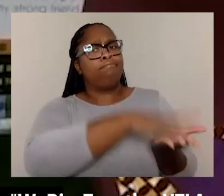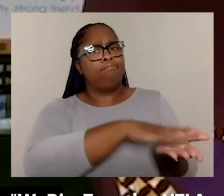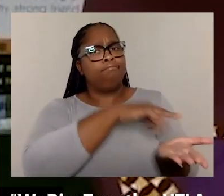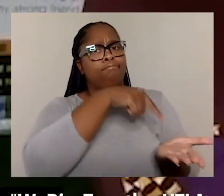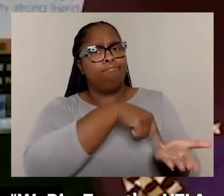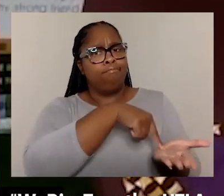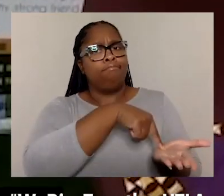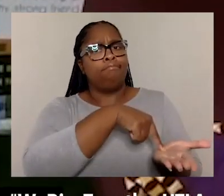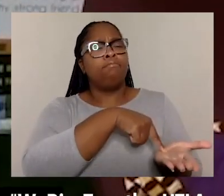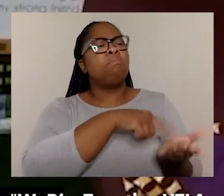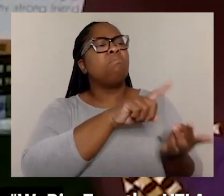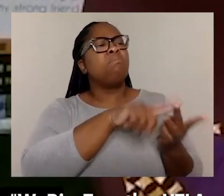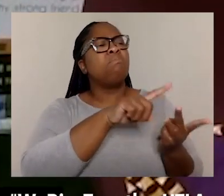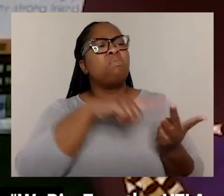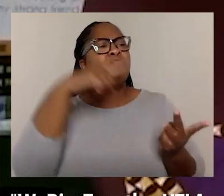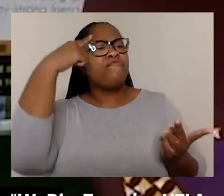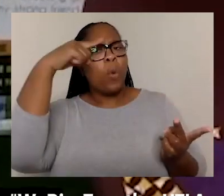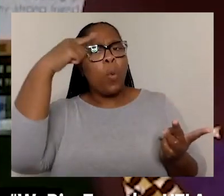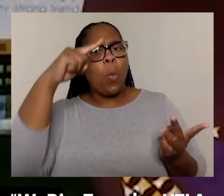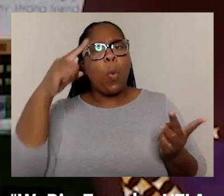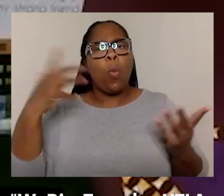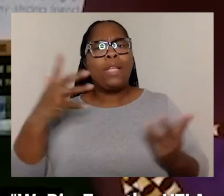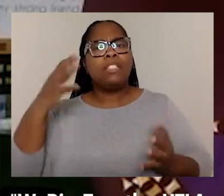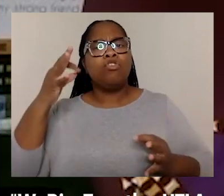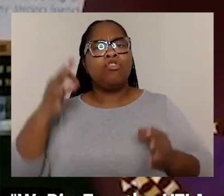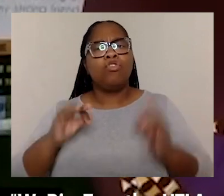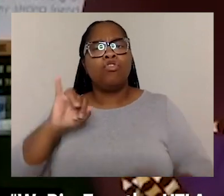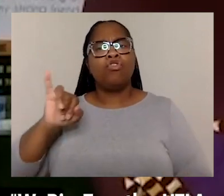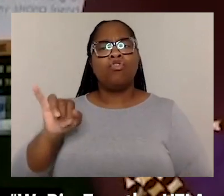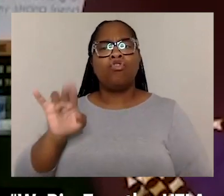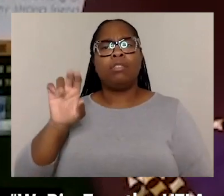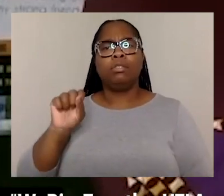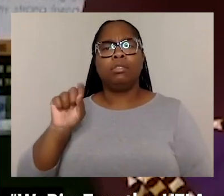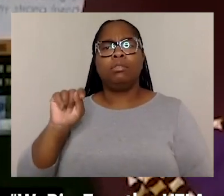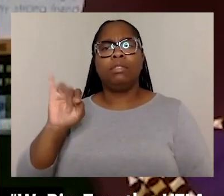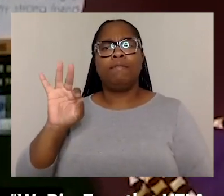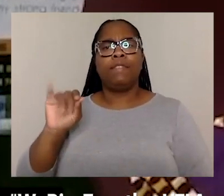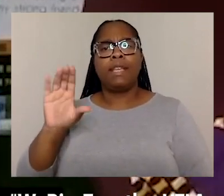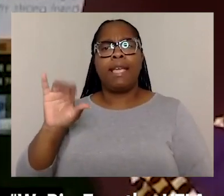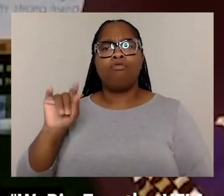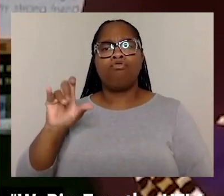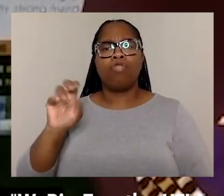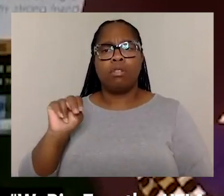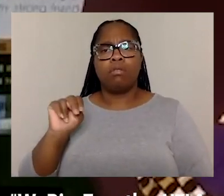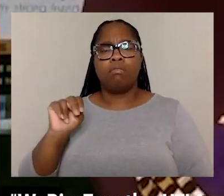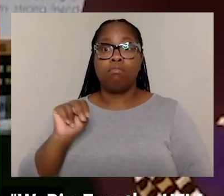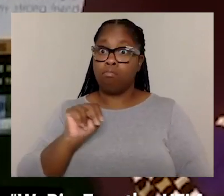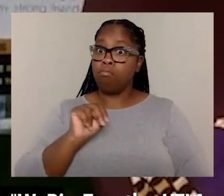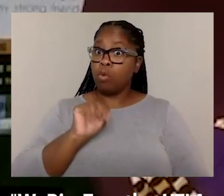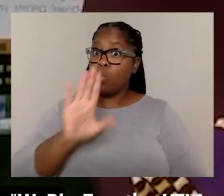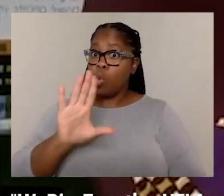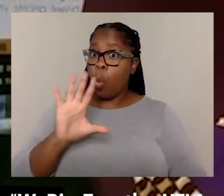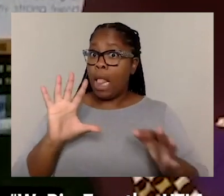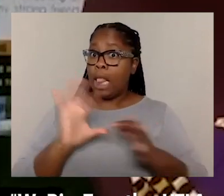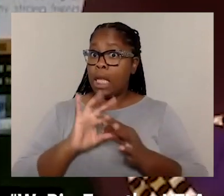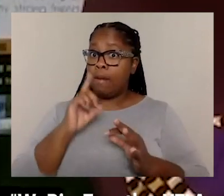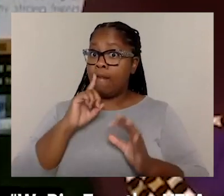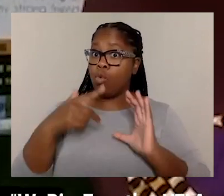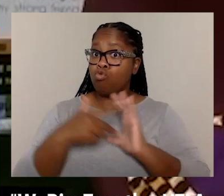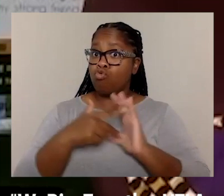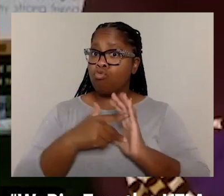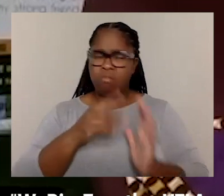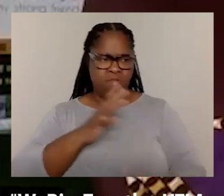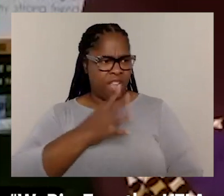the justification for this access. You may give administrators your links, which is appropriate.